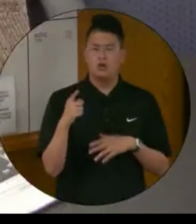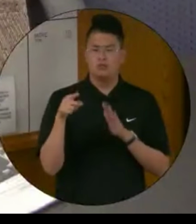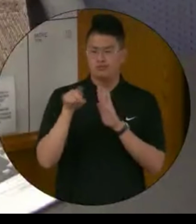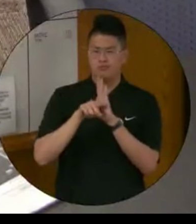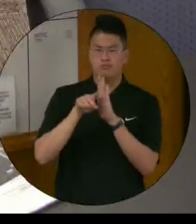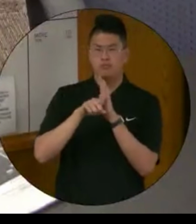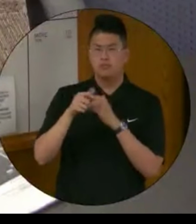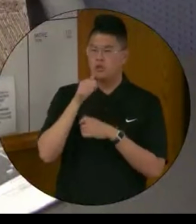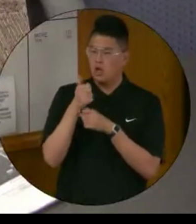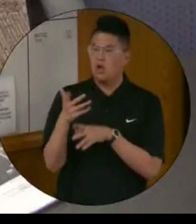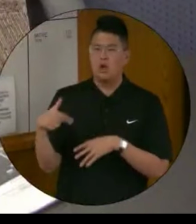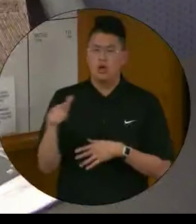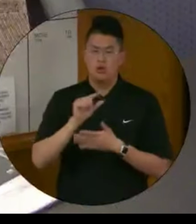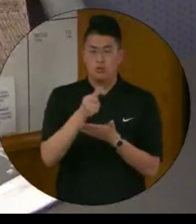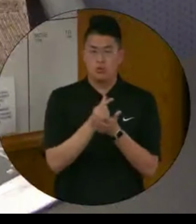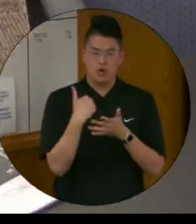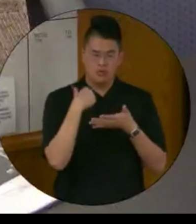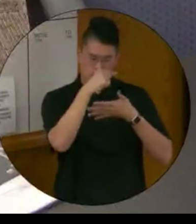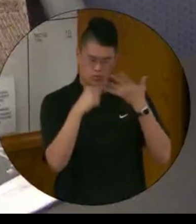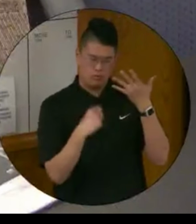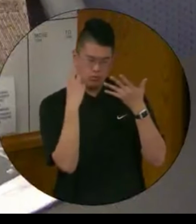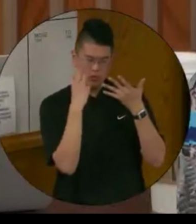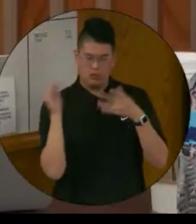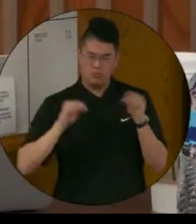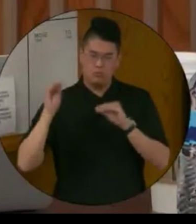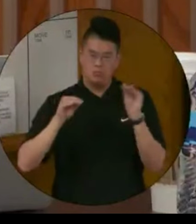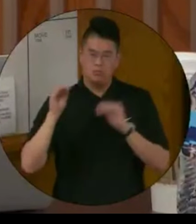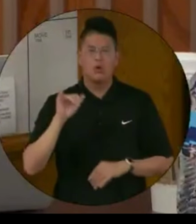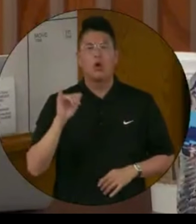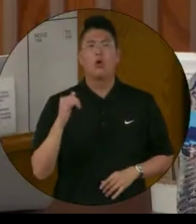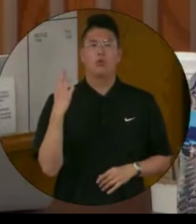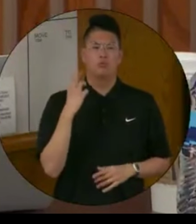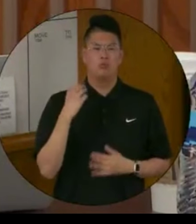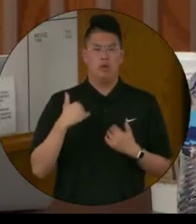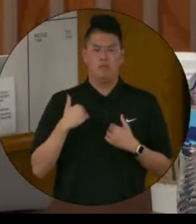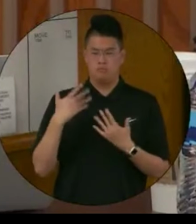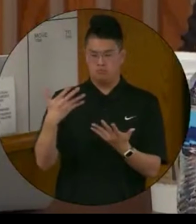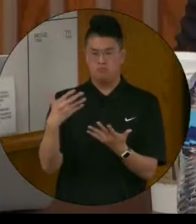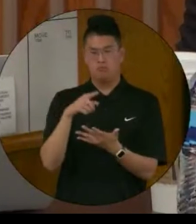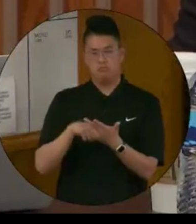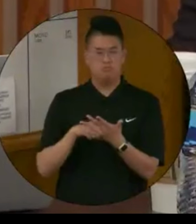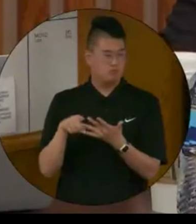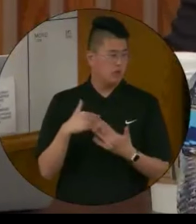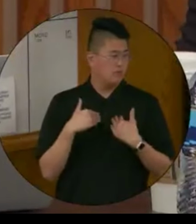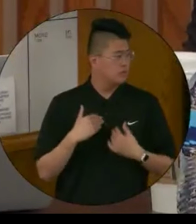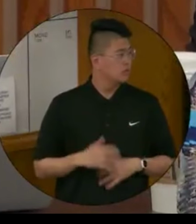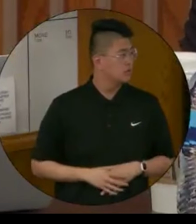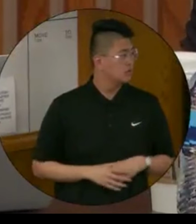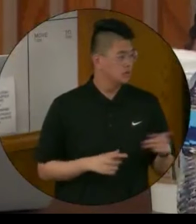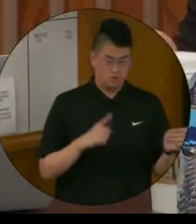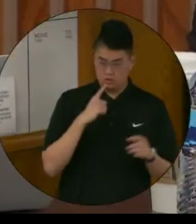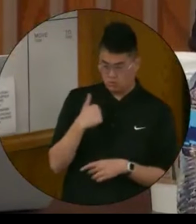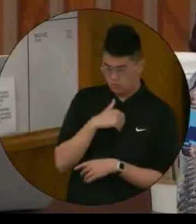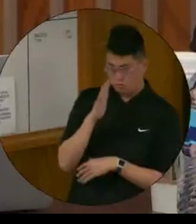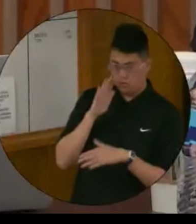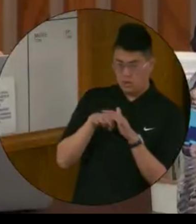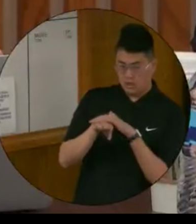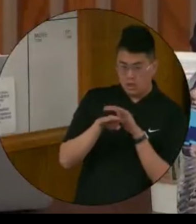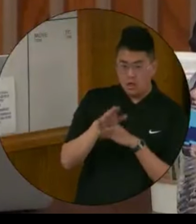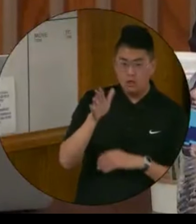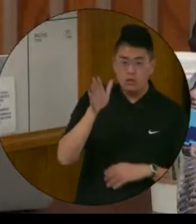or not graduating. And did I hear you say that those analytics will be accessible for us to use in the